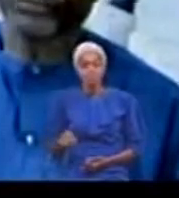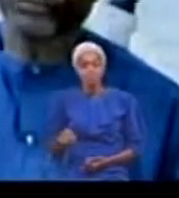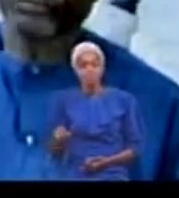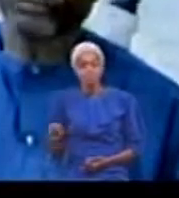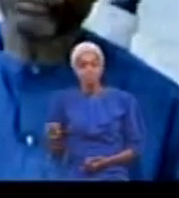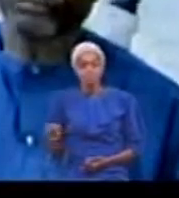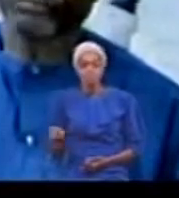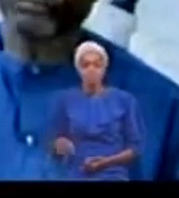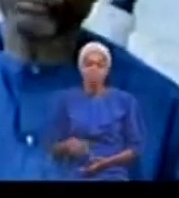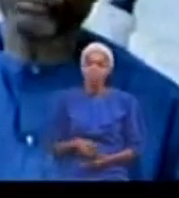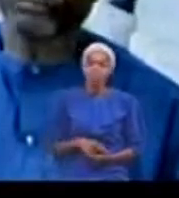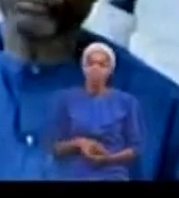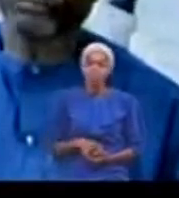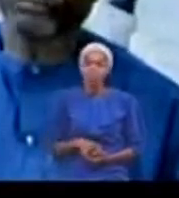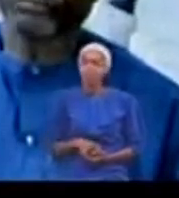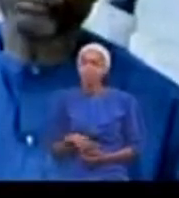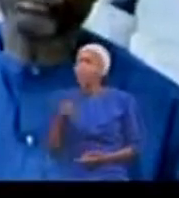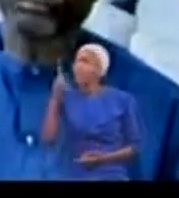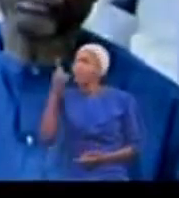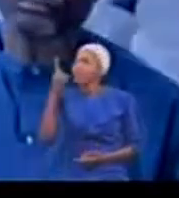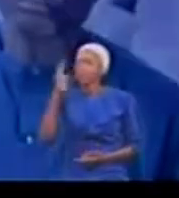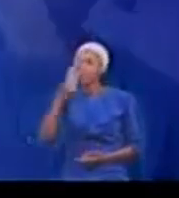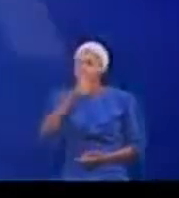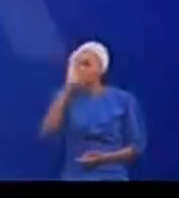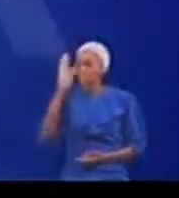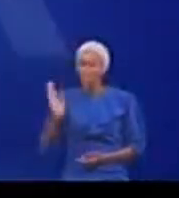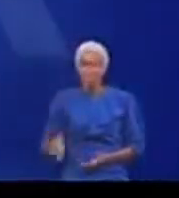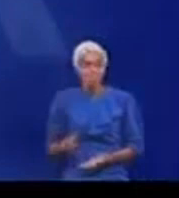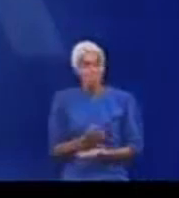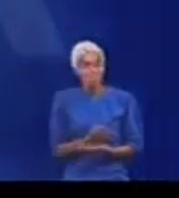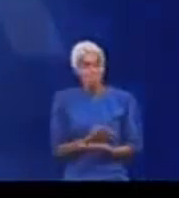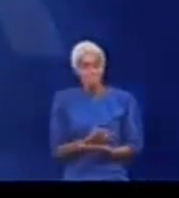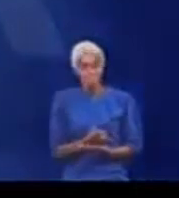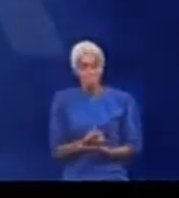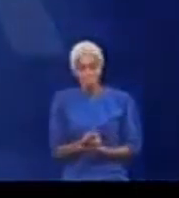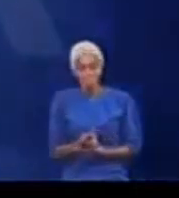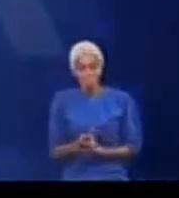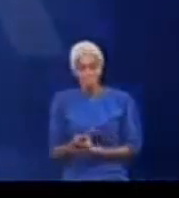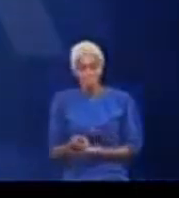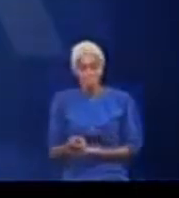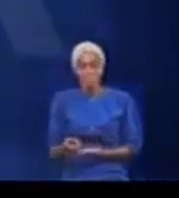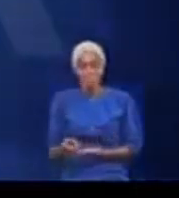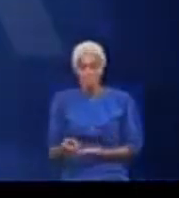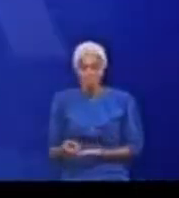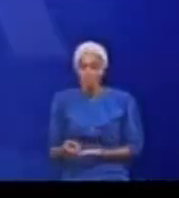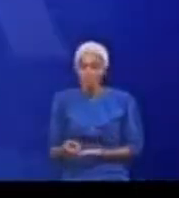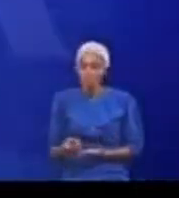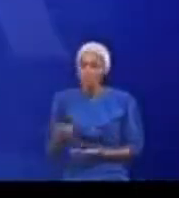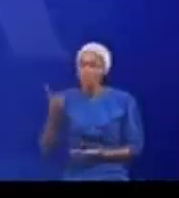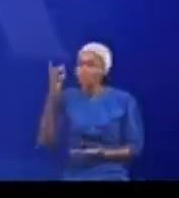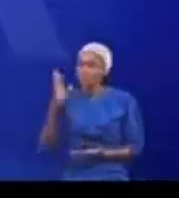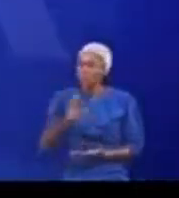us. He'll never forsake us. He won't fail us. He won't